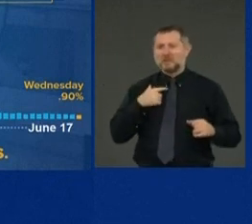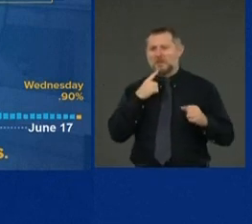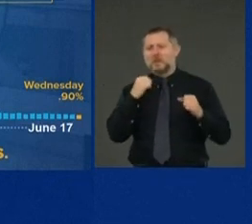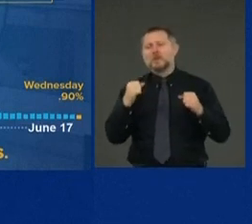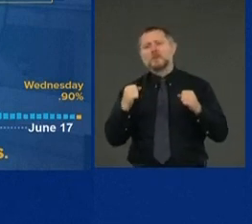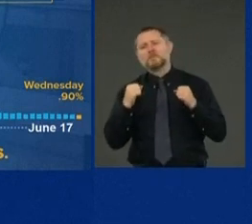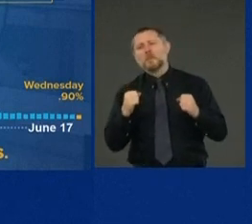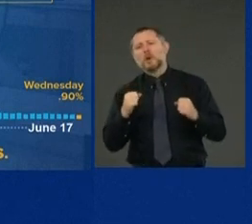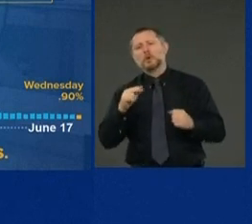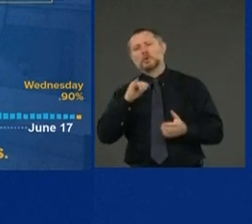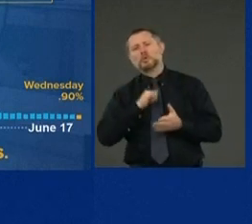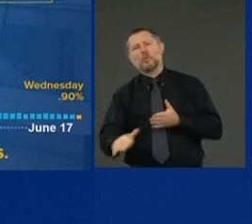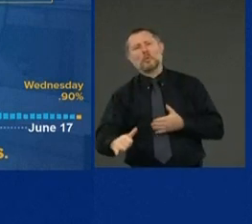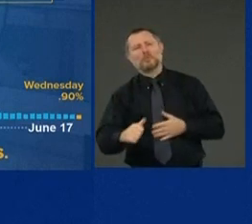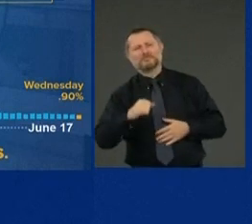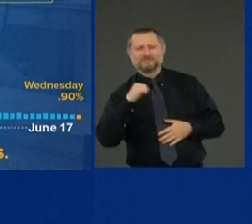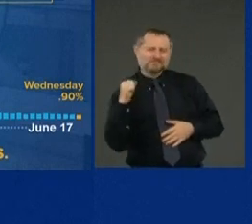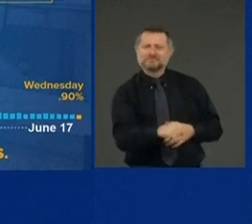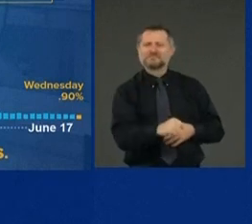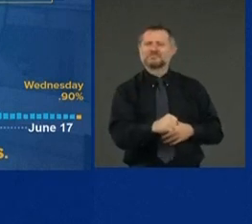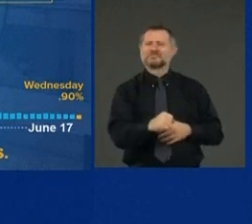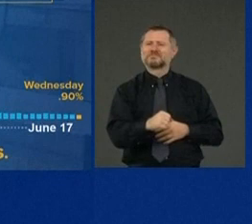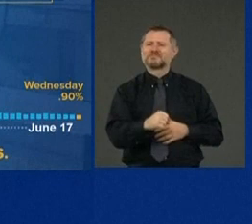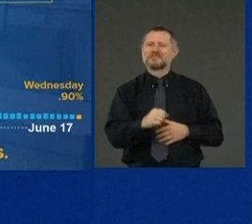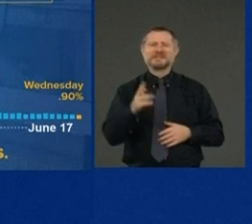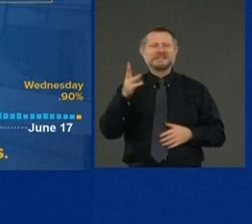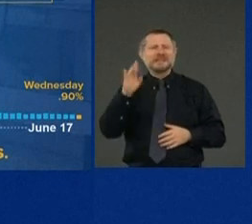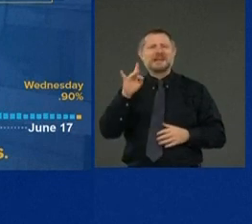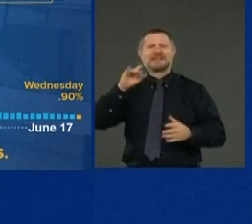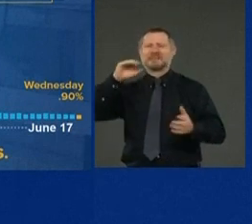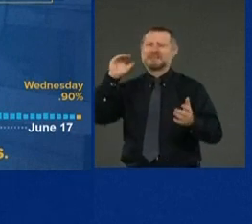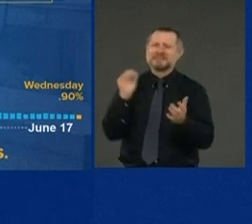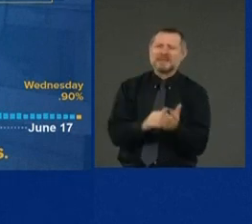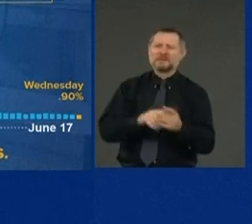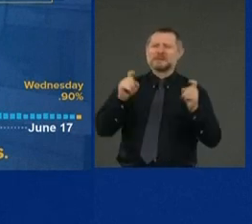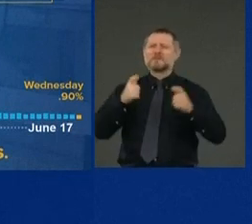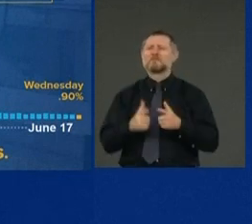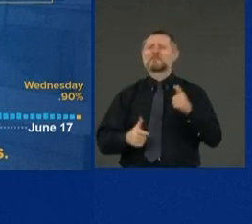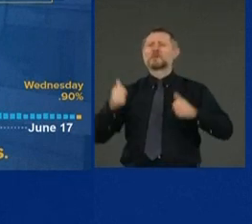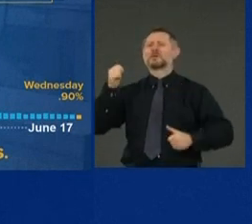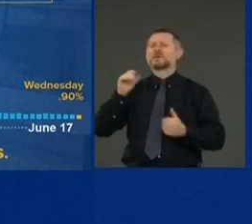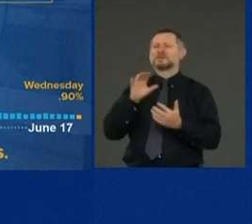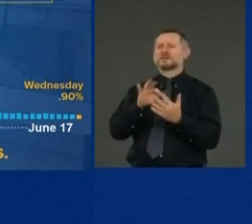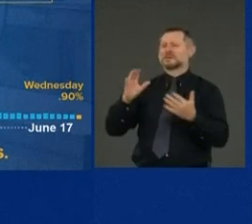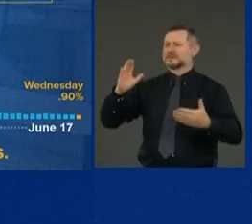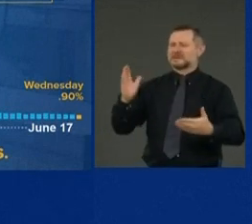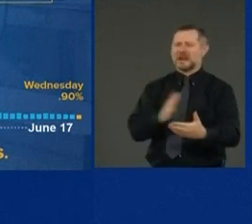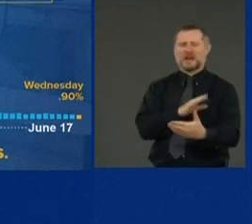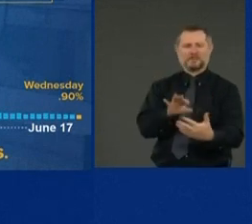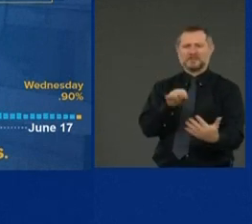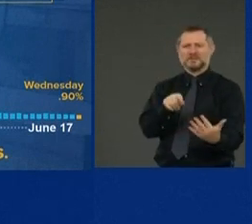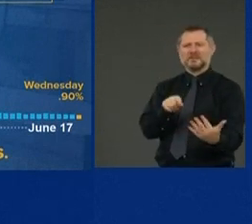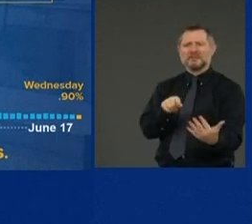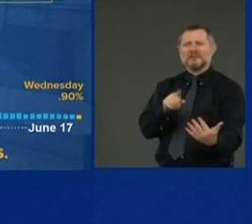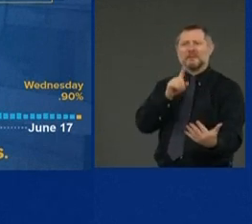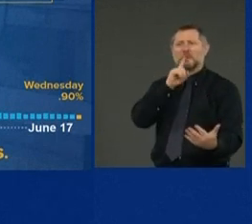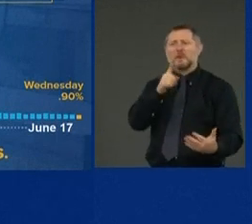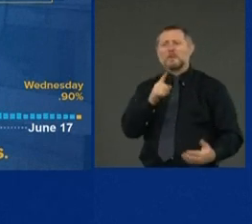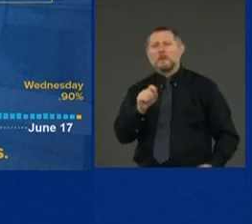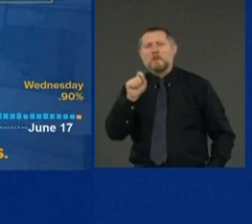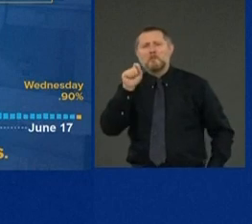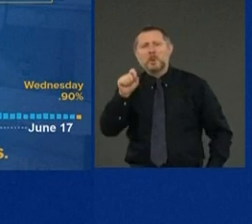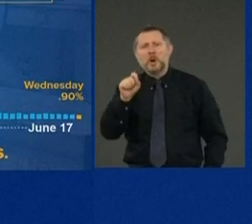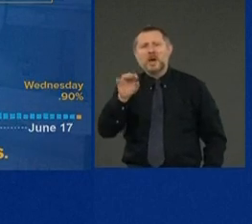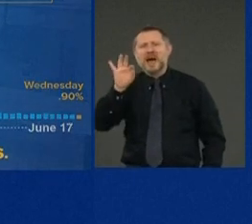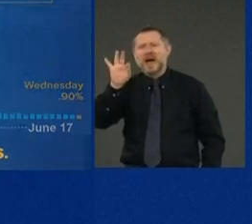68,000 tests, big sample. What did it say? 0.9, less than 1% positive.